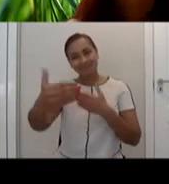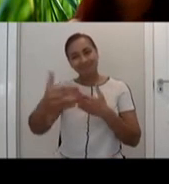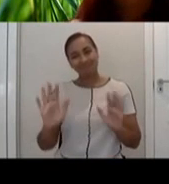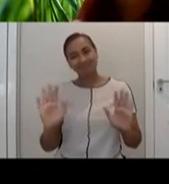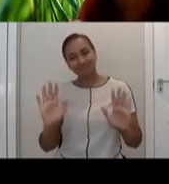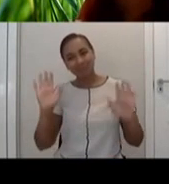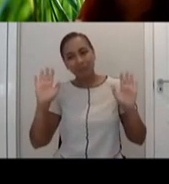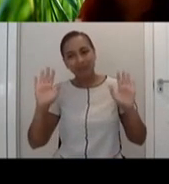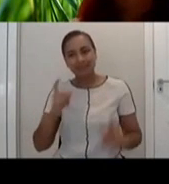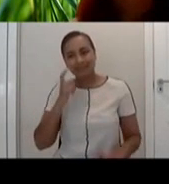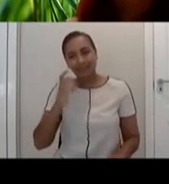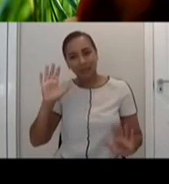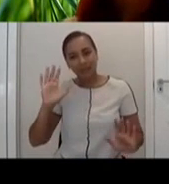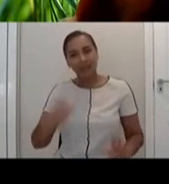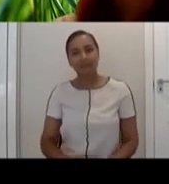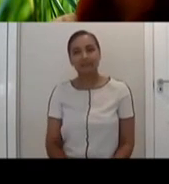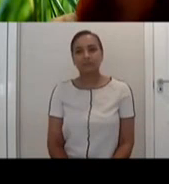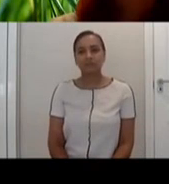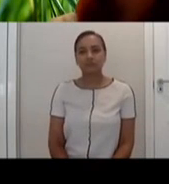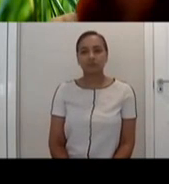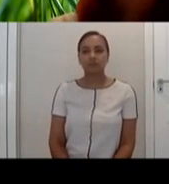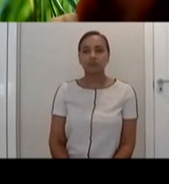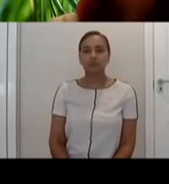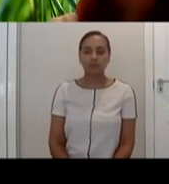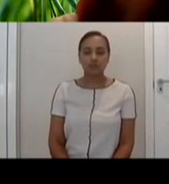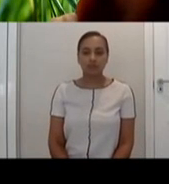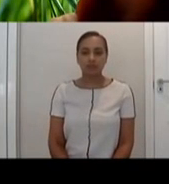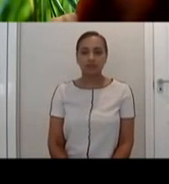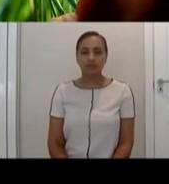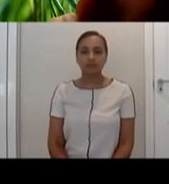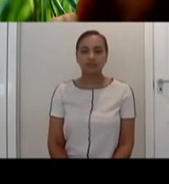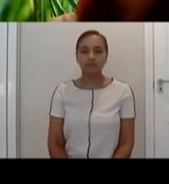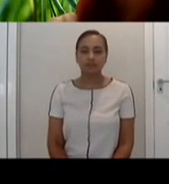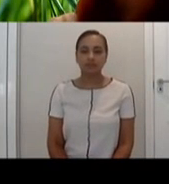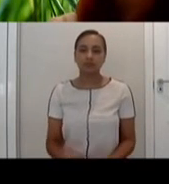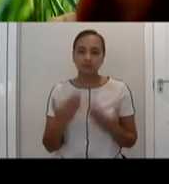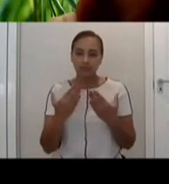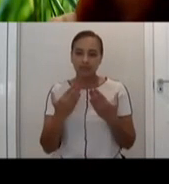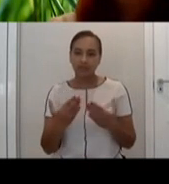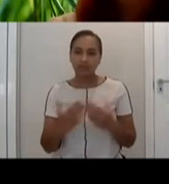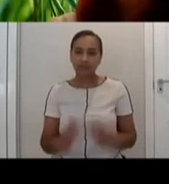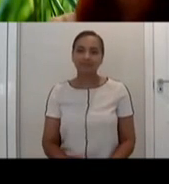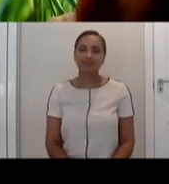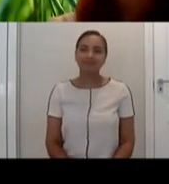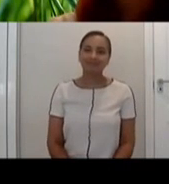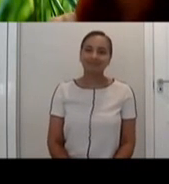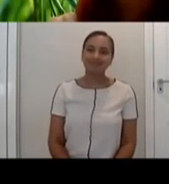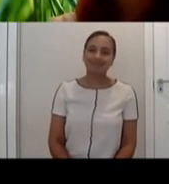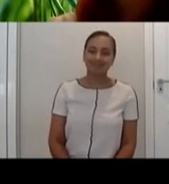then, take care, everyone. Thank you. Thank you very much, everybody. Thank you for joining. Thank you, everyone. Thank you.